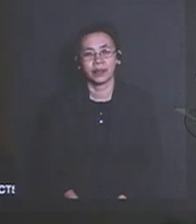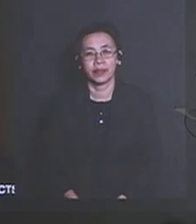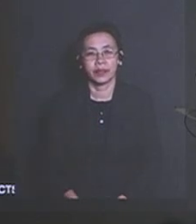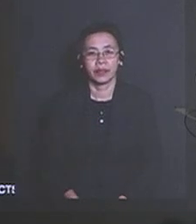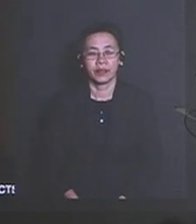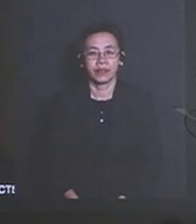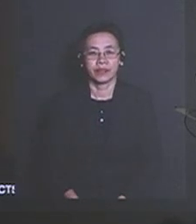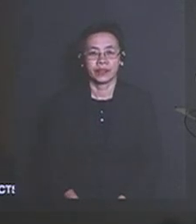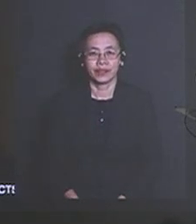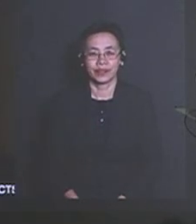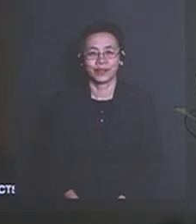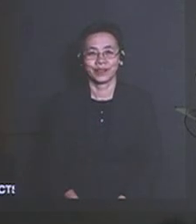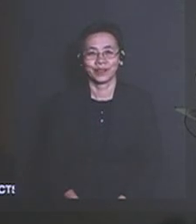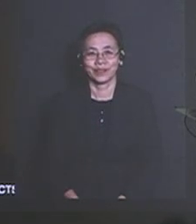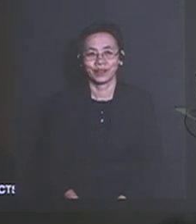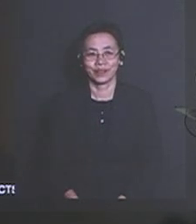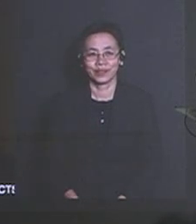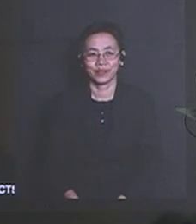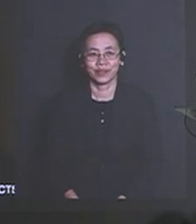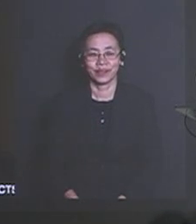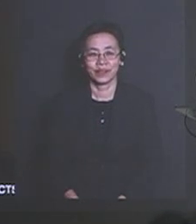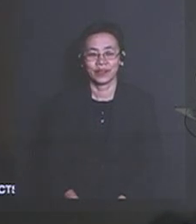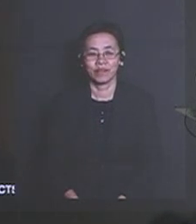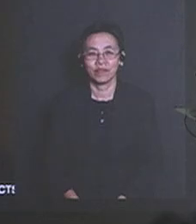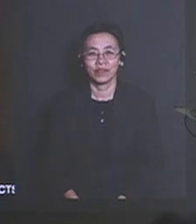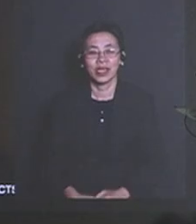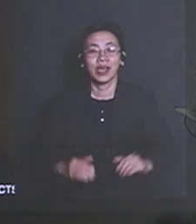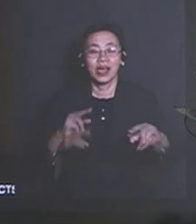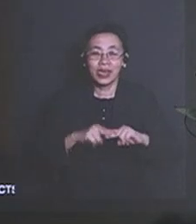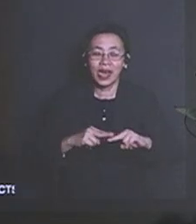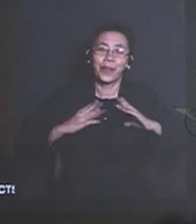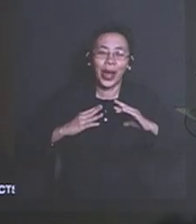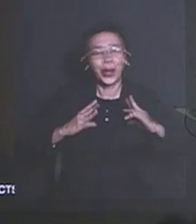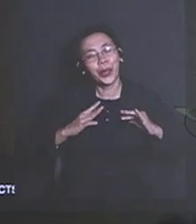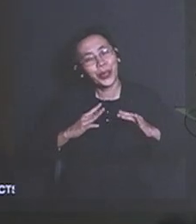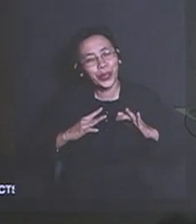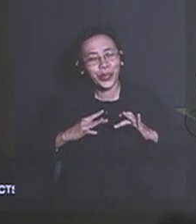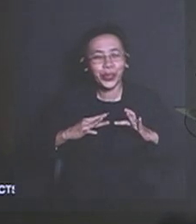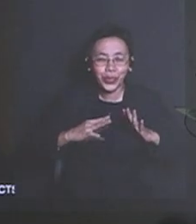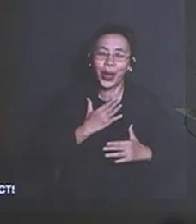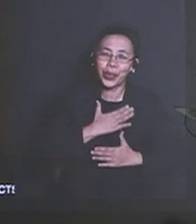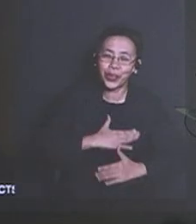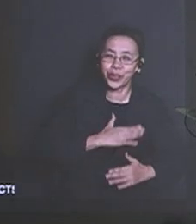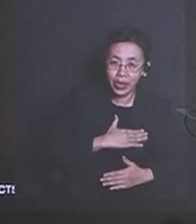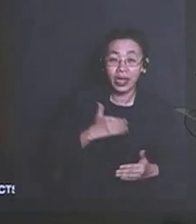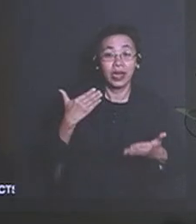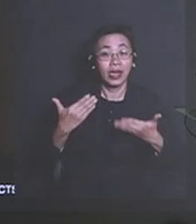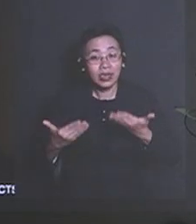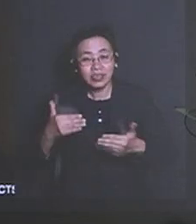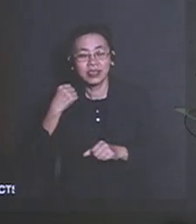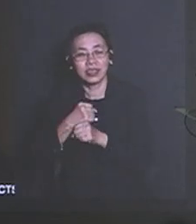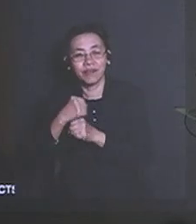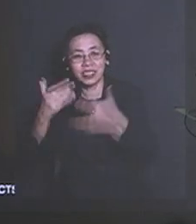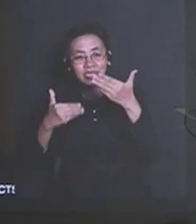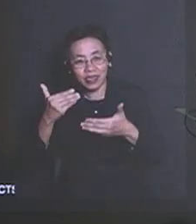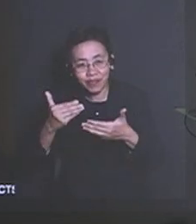Or for other activities such as presentation stage or watching digital art from the projector. And the stair can